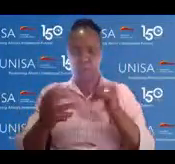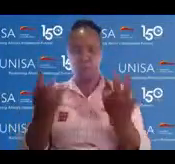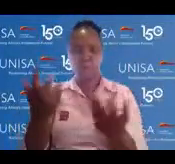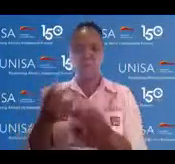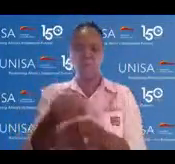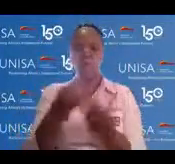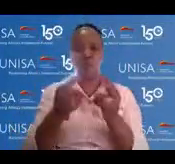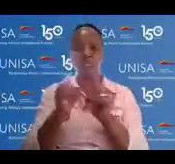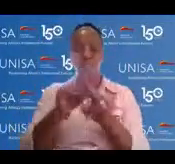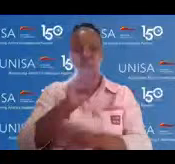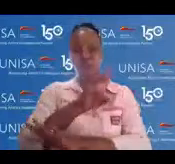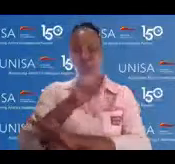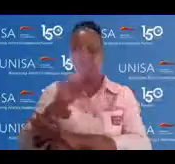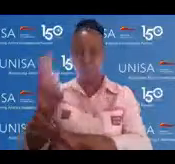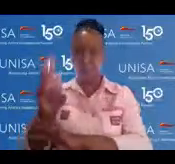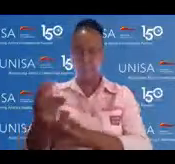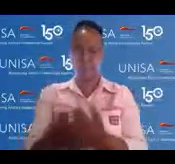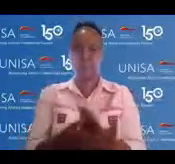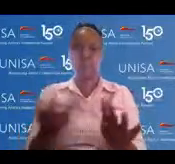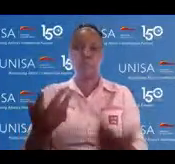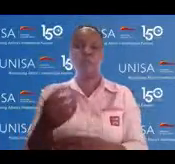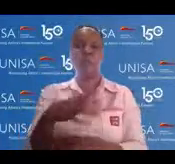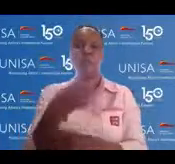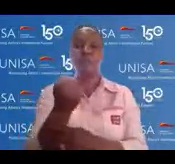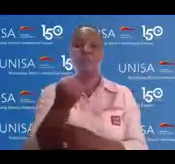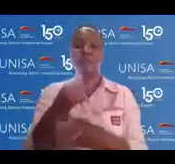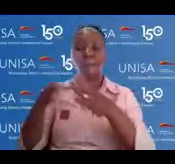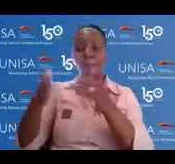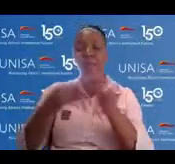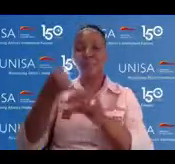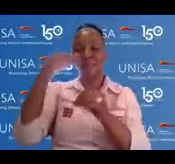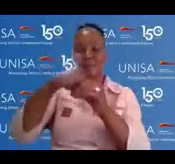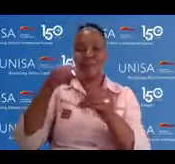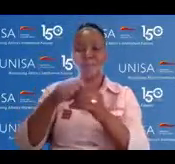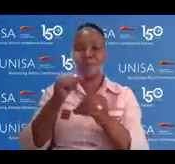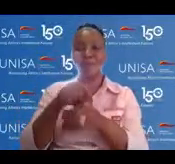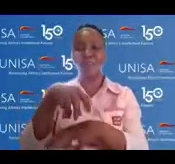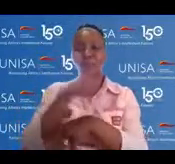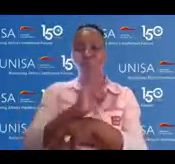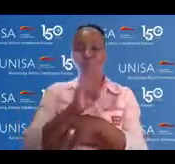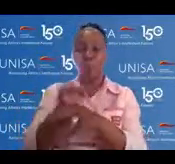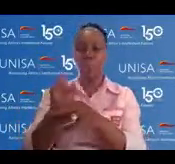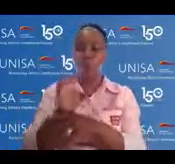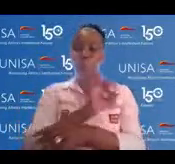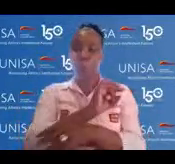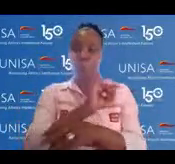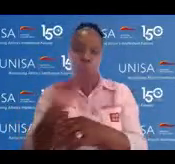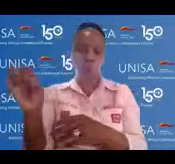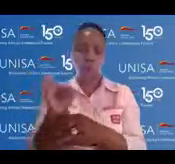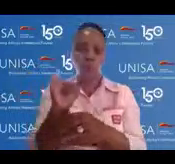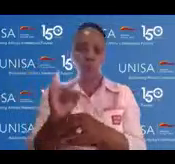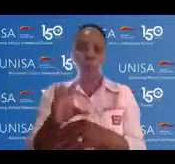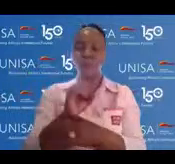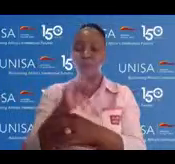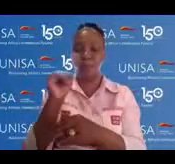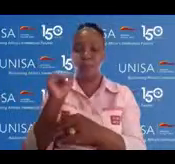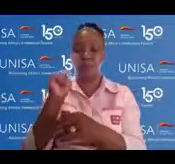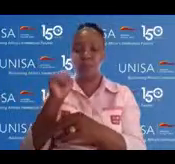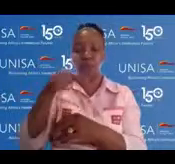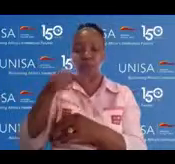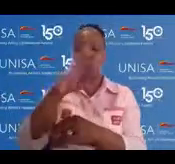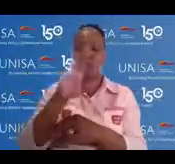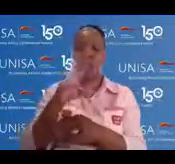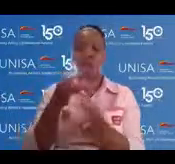website. So we have a built-in browser. Now, once you've scanned the QR code, there is a button that says